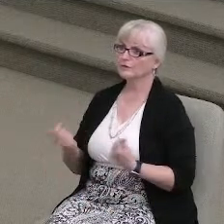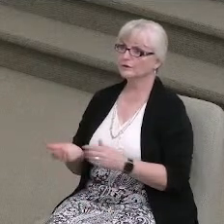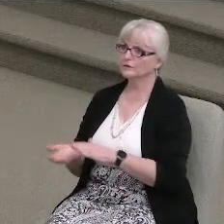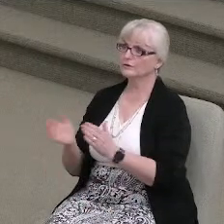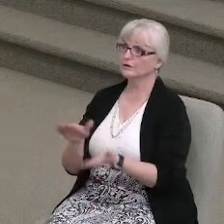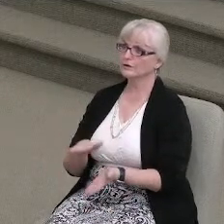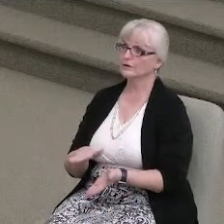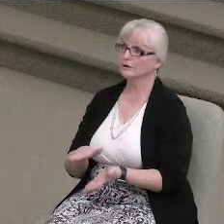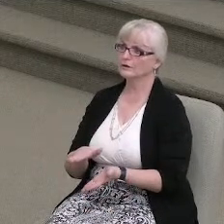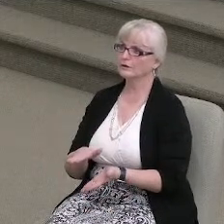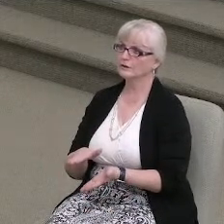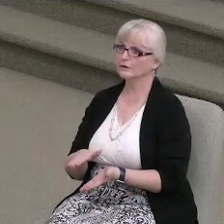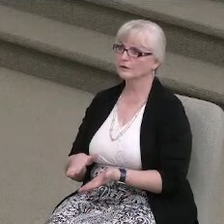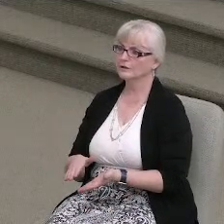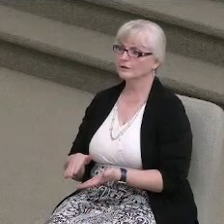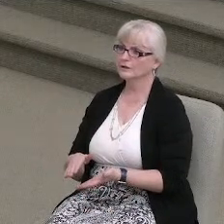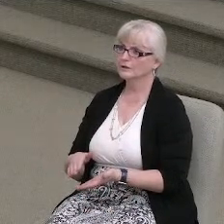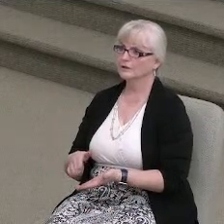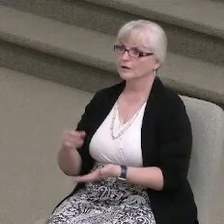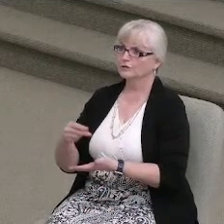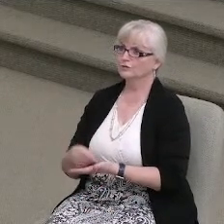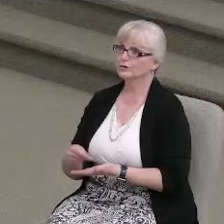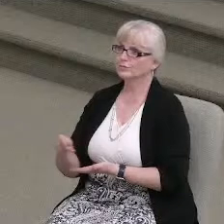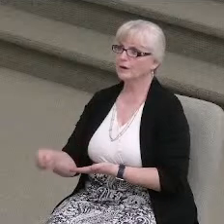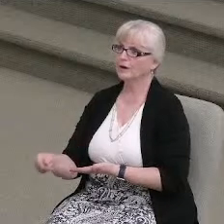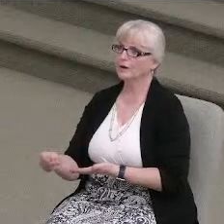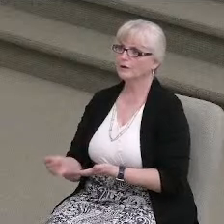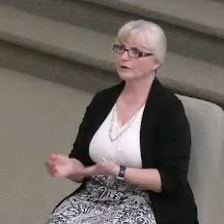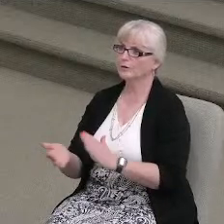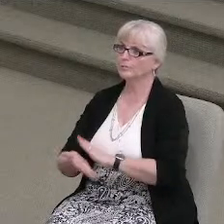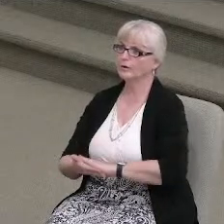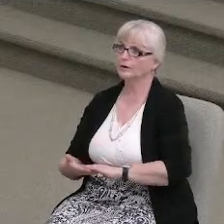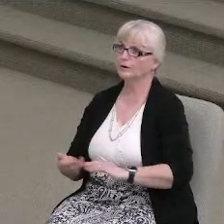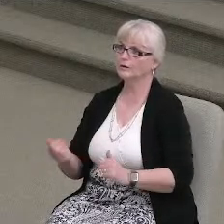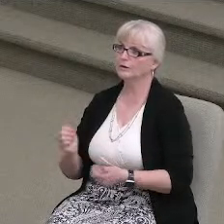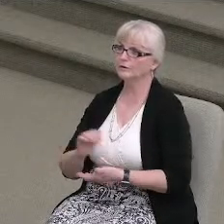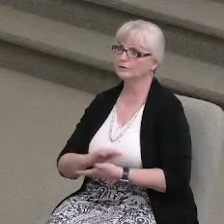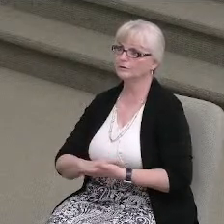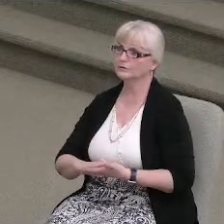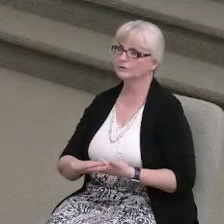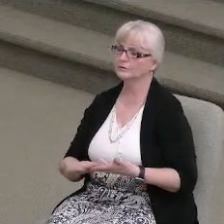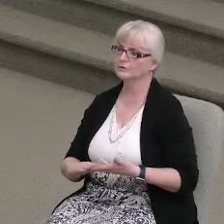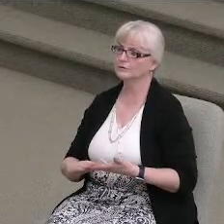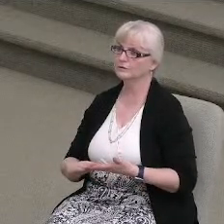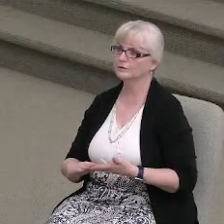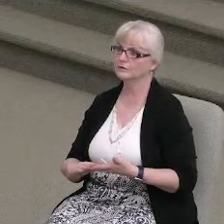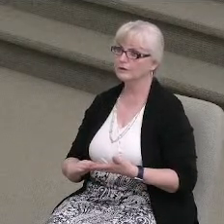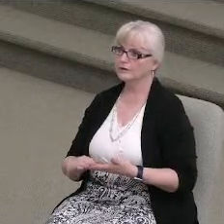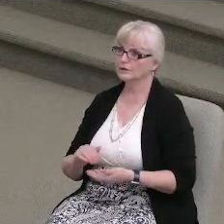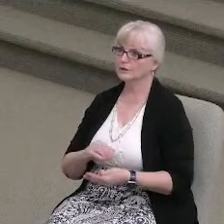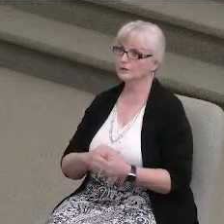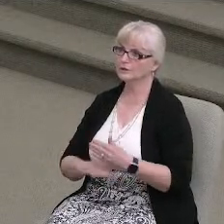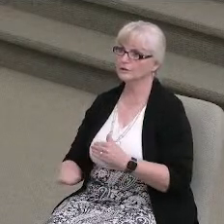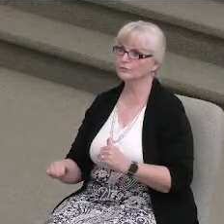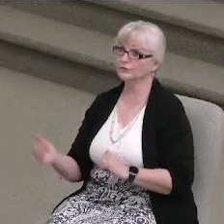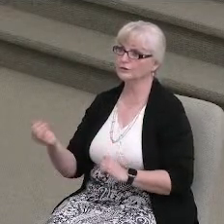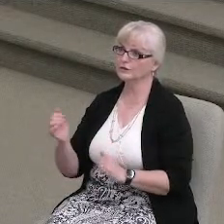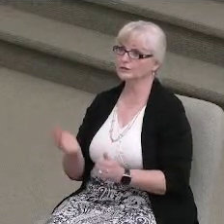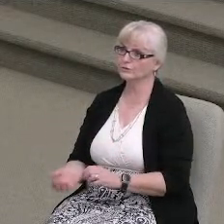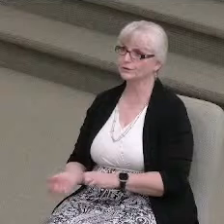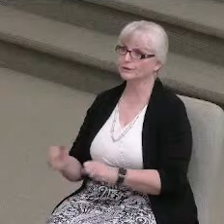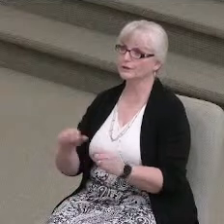lived and died to buy my pardon. An